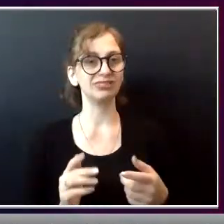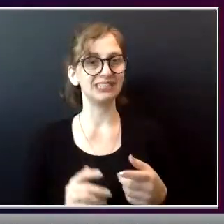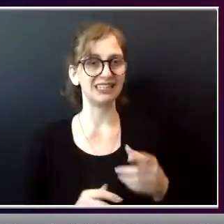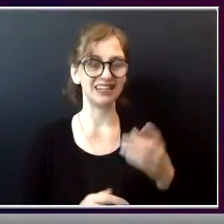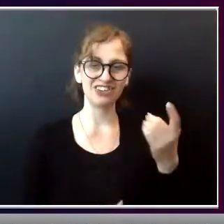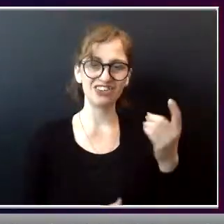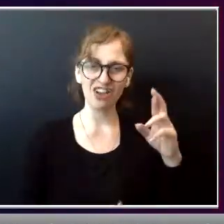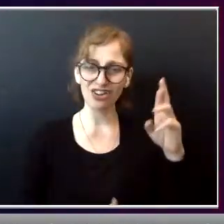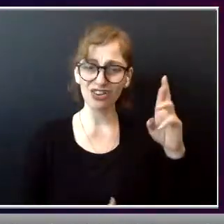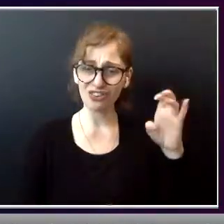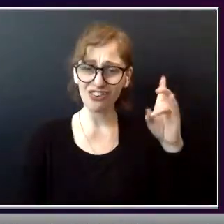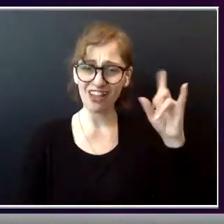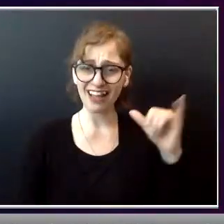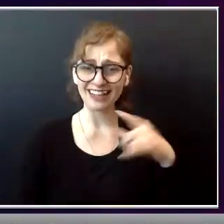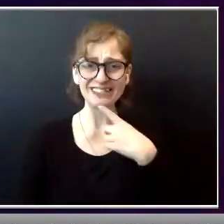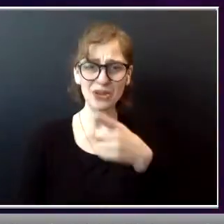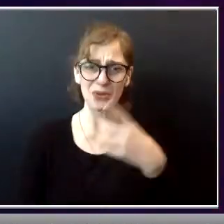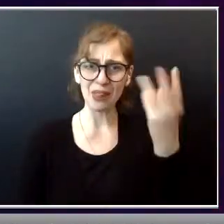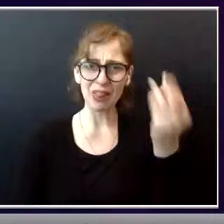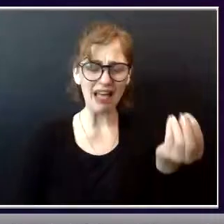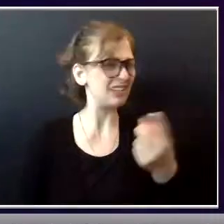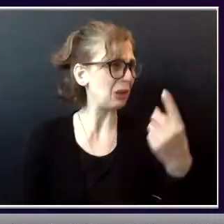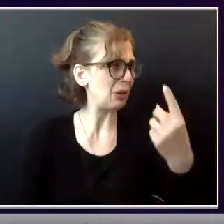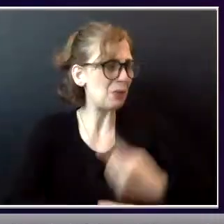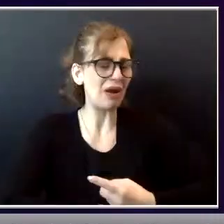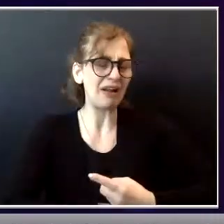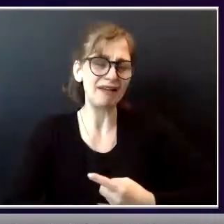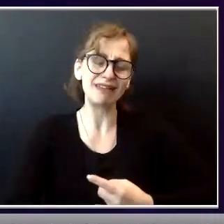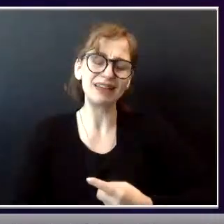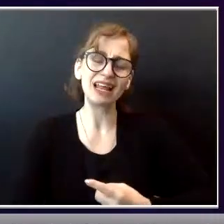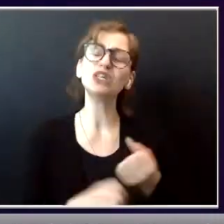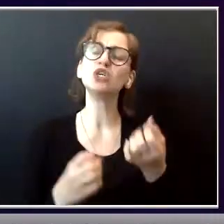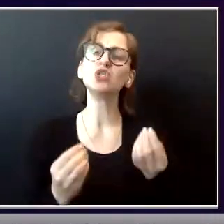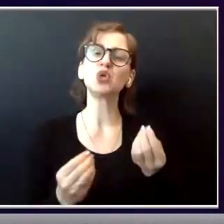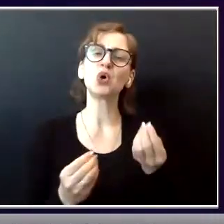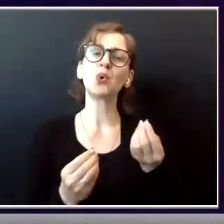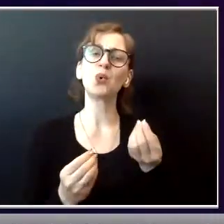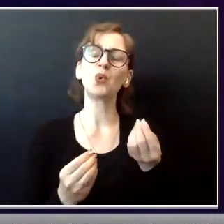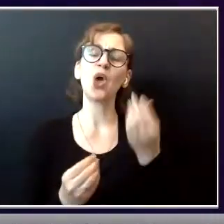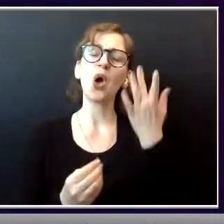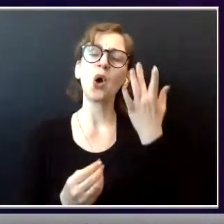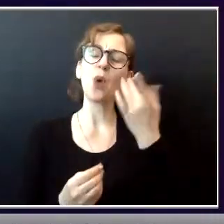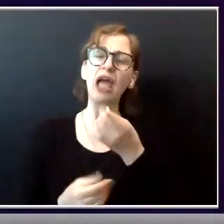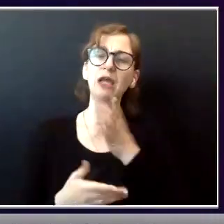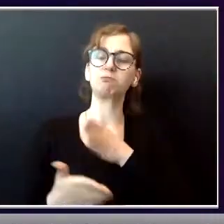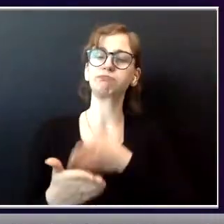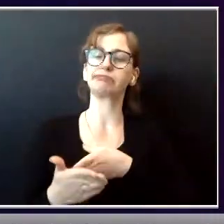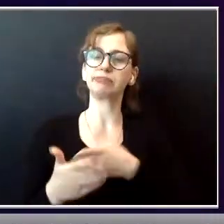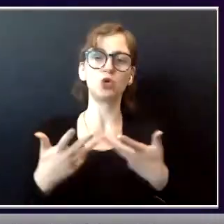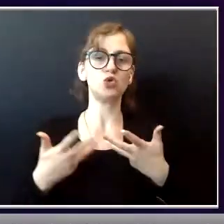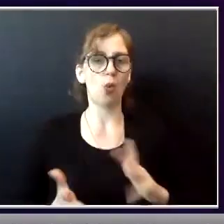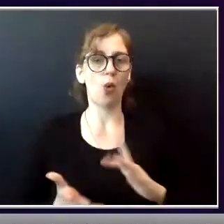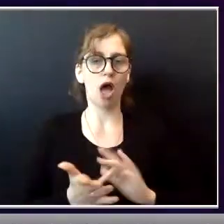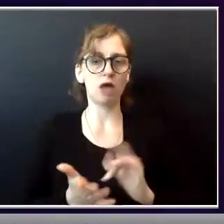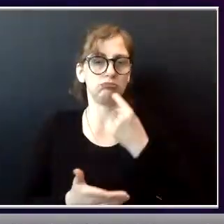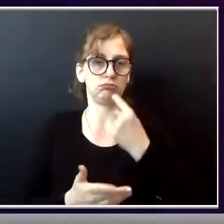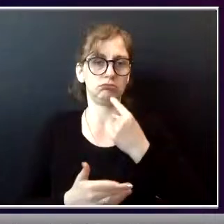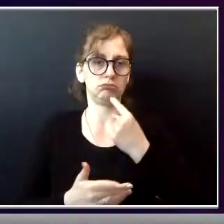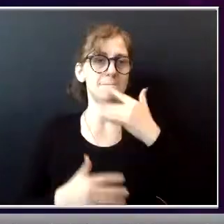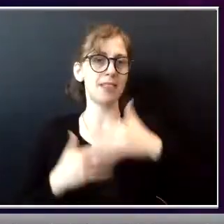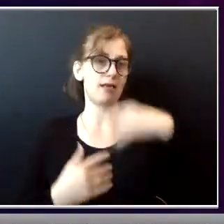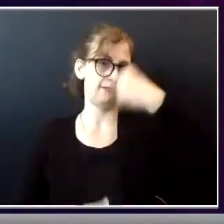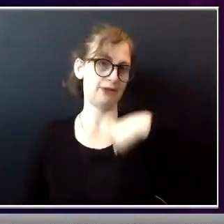day. So what was it about blood thinners that you were so against? What made you choose this procedure over taking blood